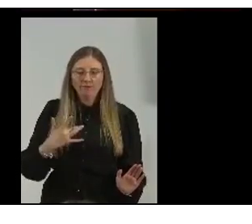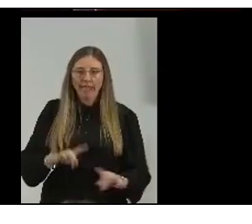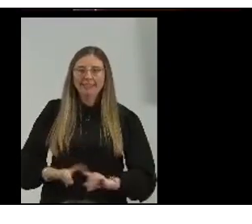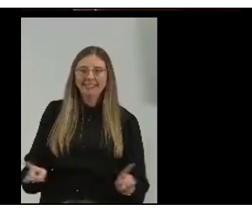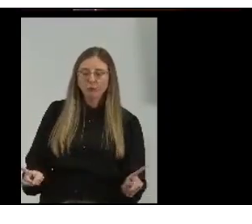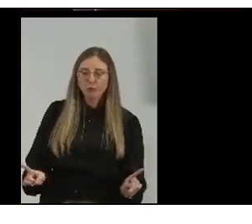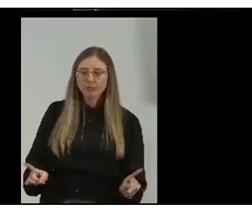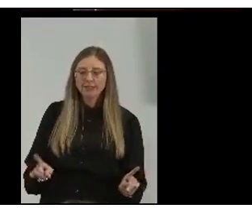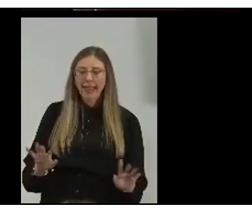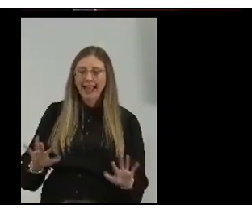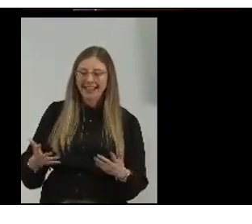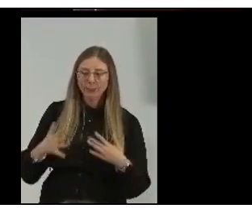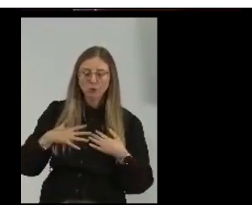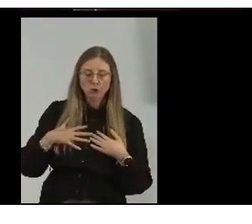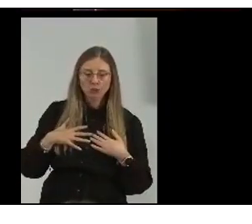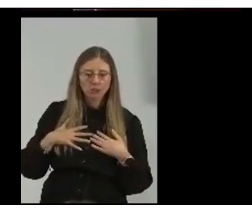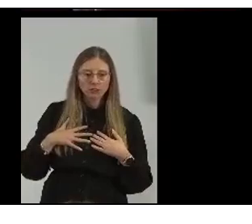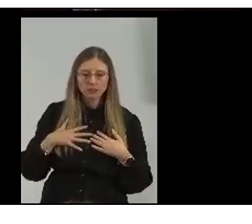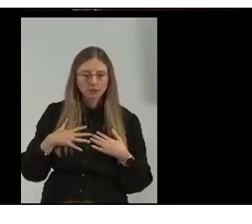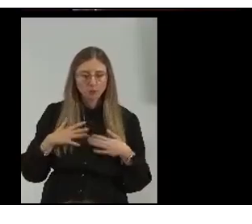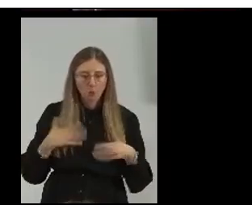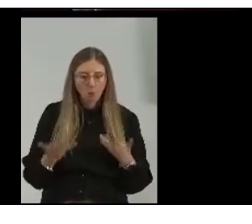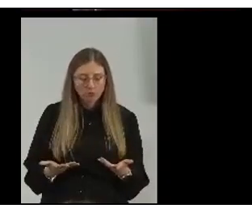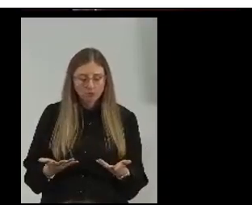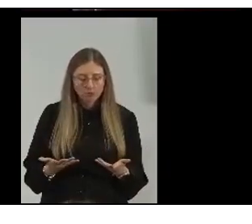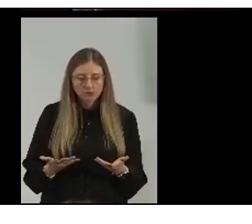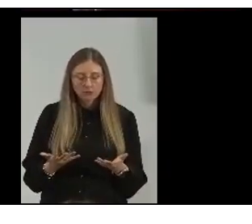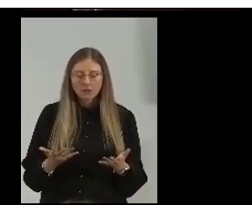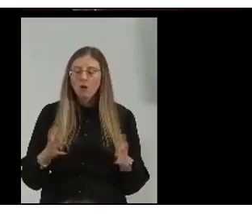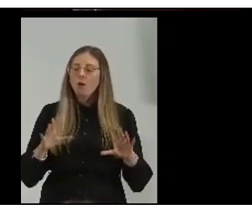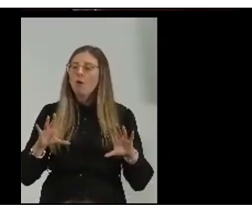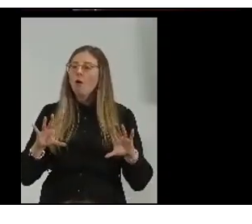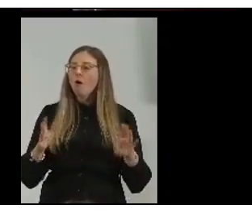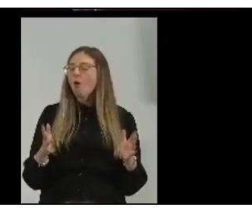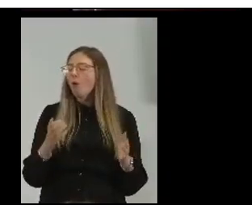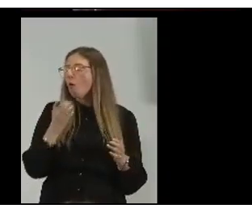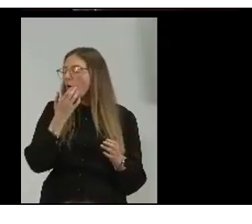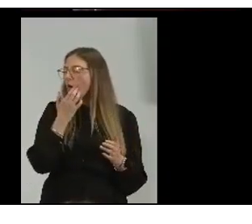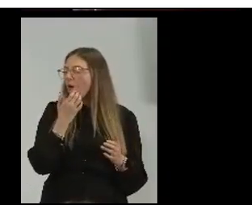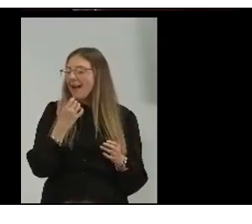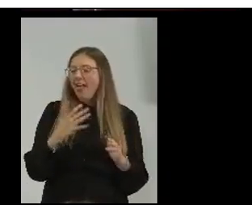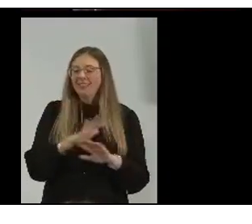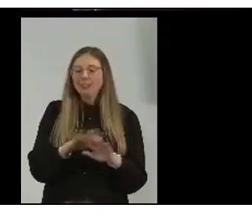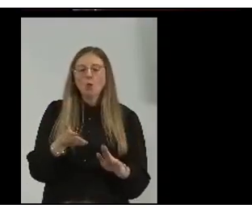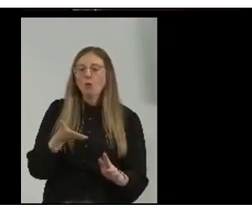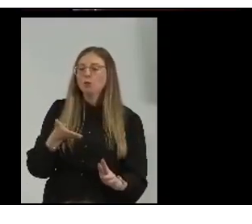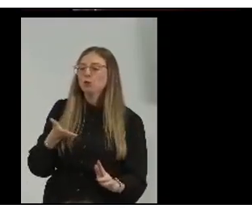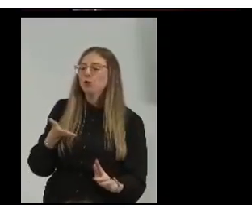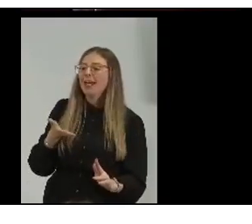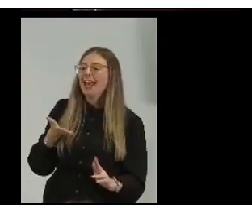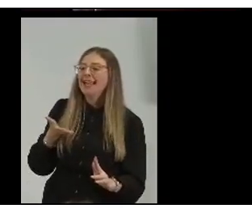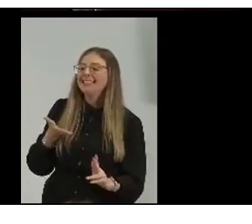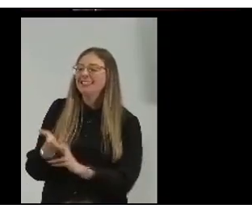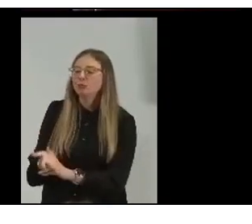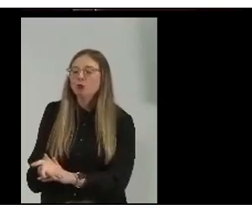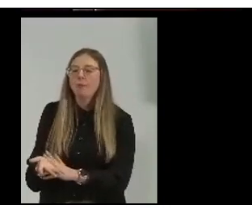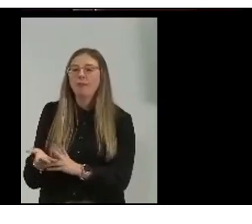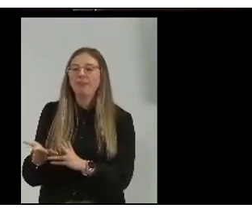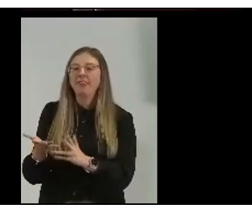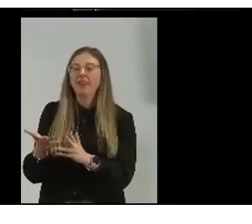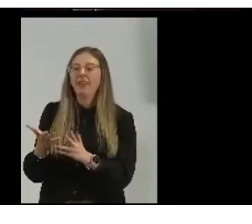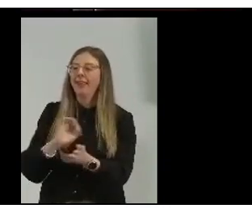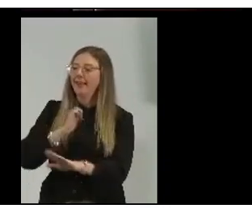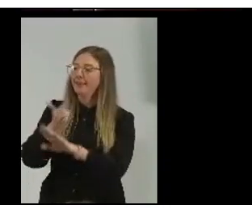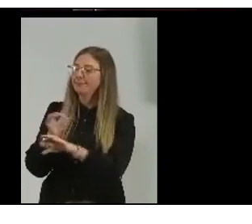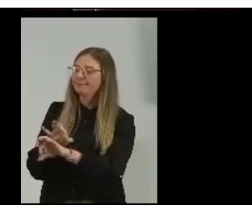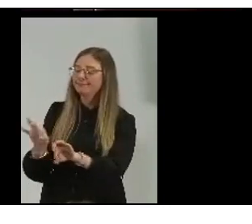they don't want to draw attention, or sometimes they don't want to disrupt the harmony of the group. So that